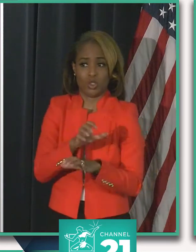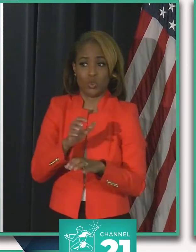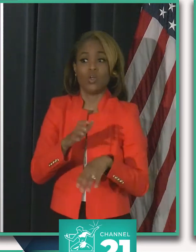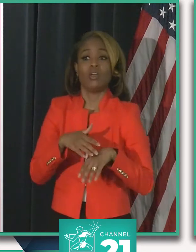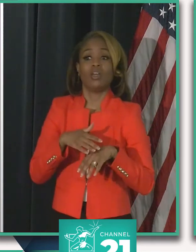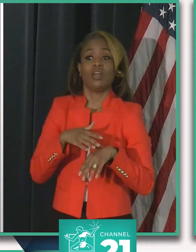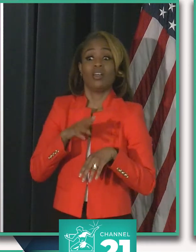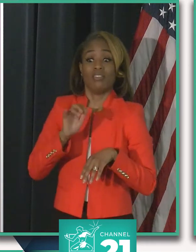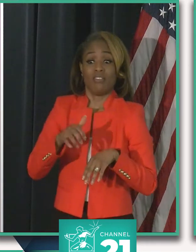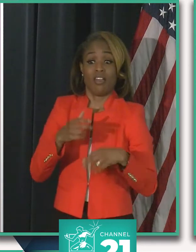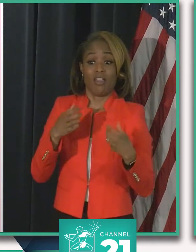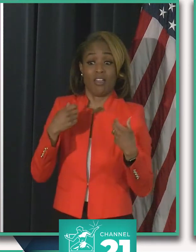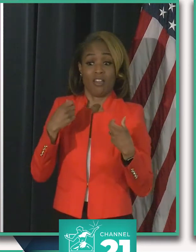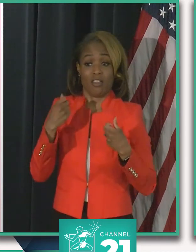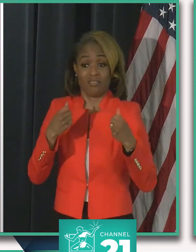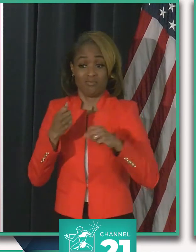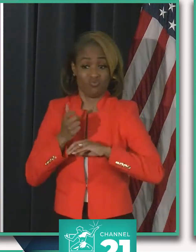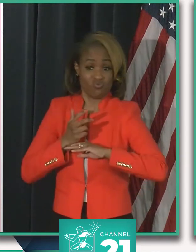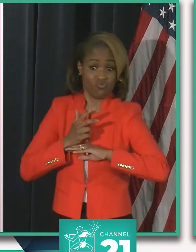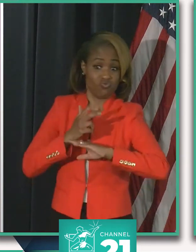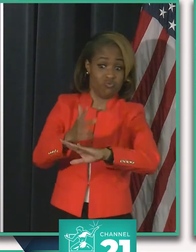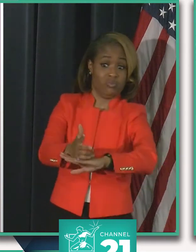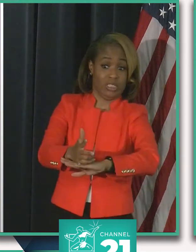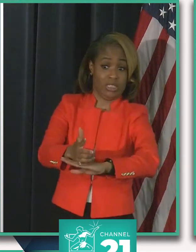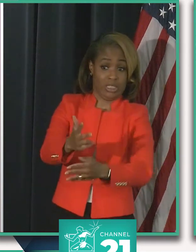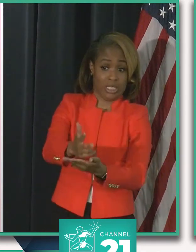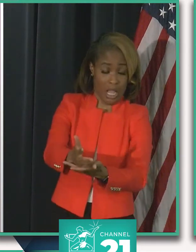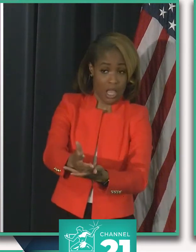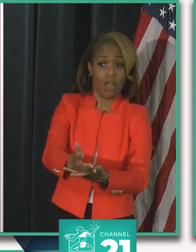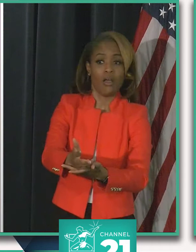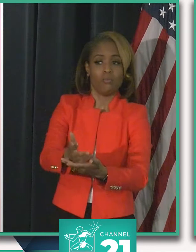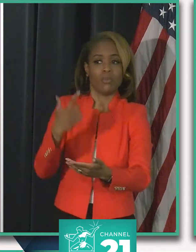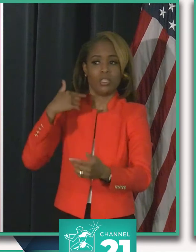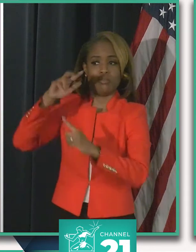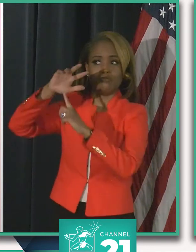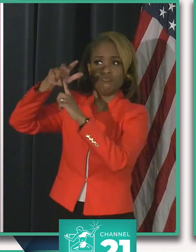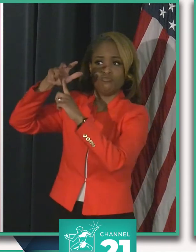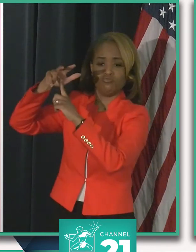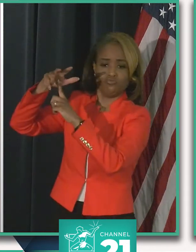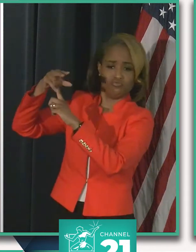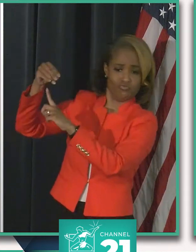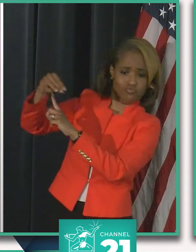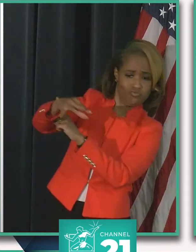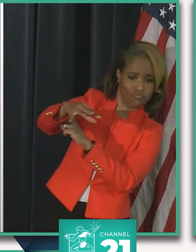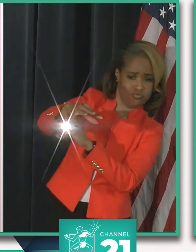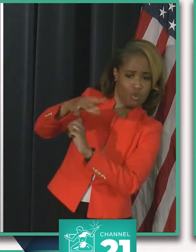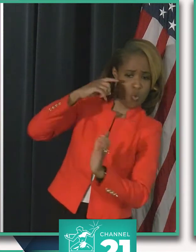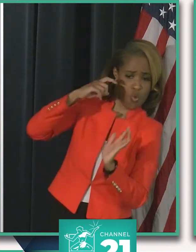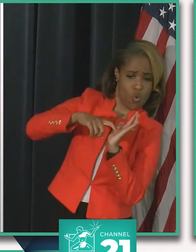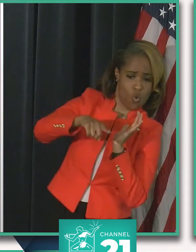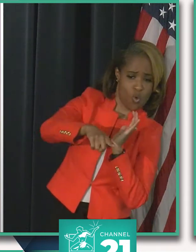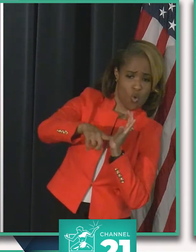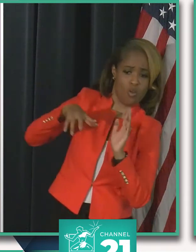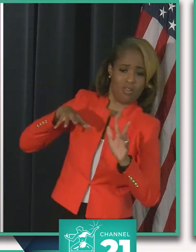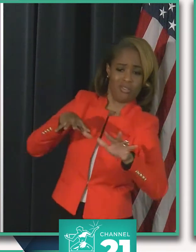keeps the public safe, and we're optimistic. But we've committed a lot of resources to this. We're just not going to put up with it.